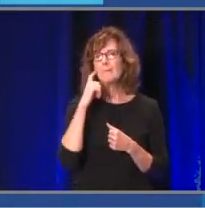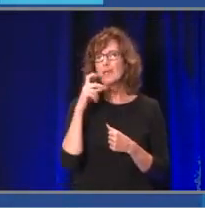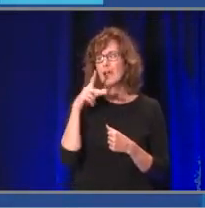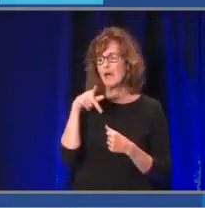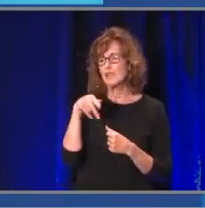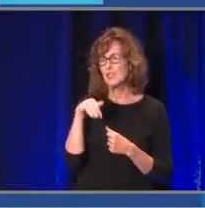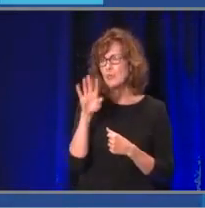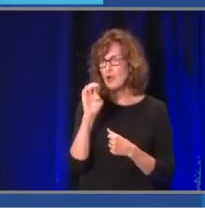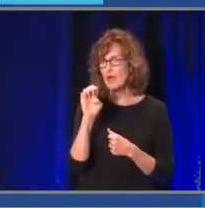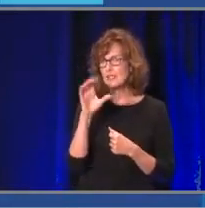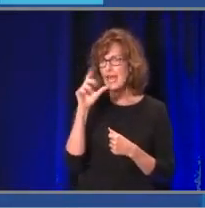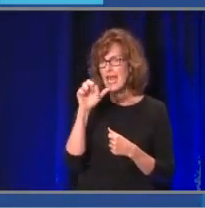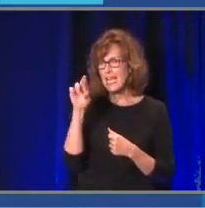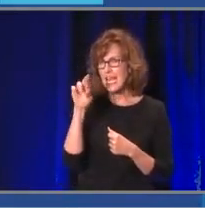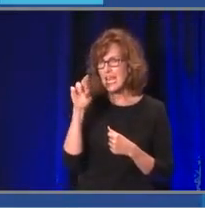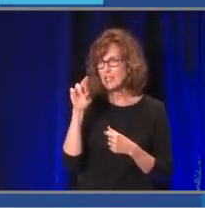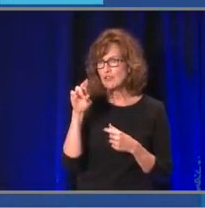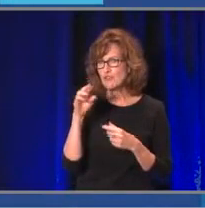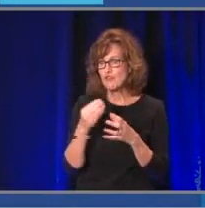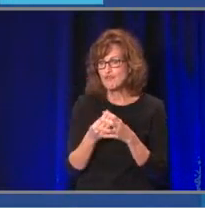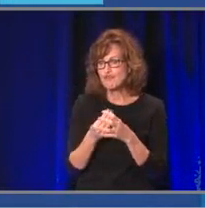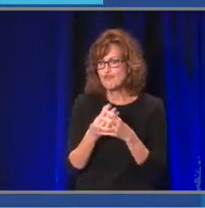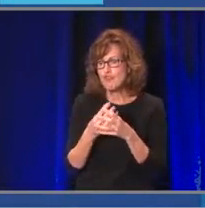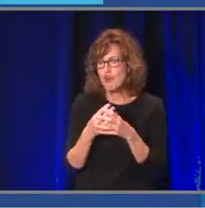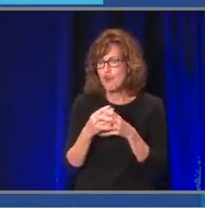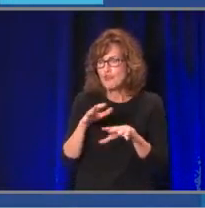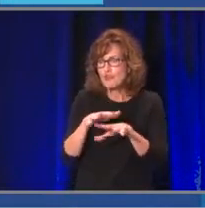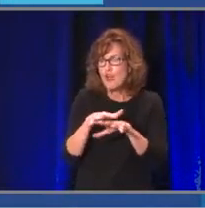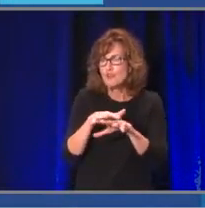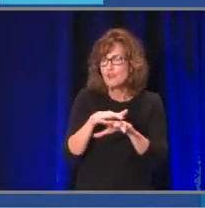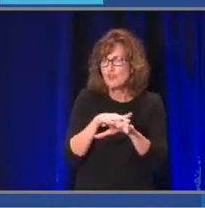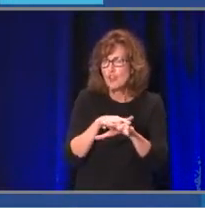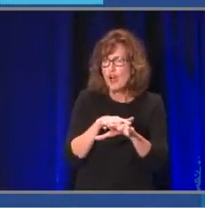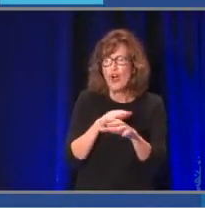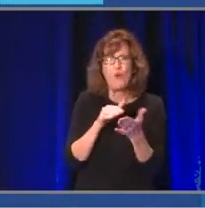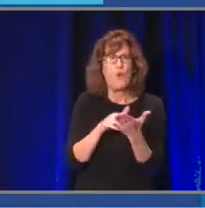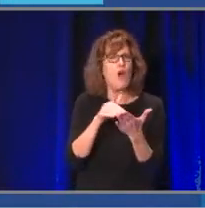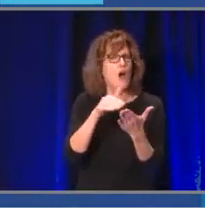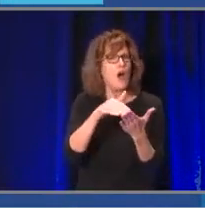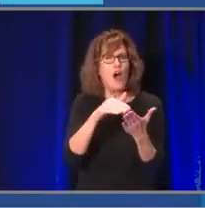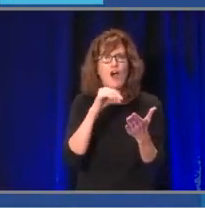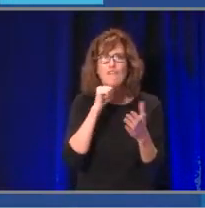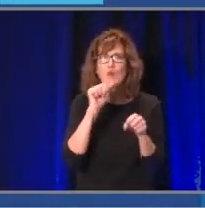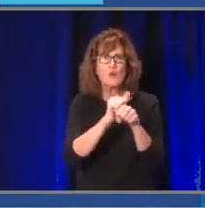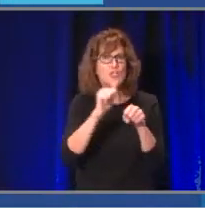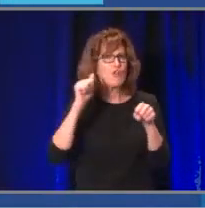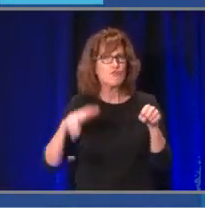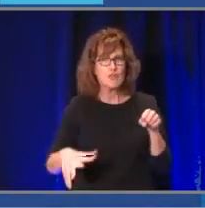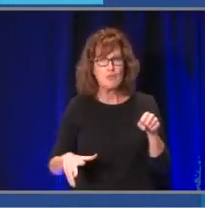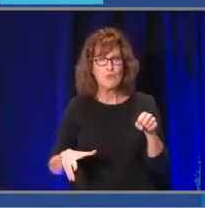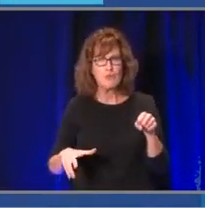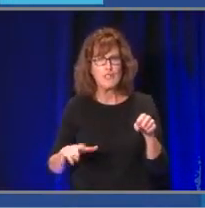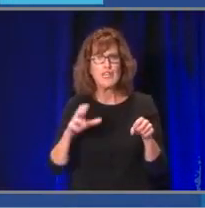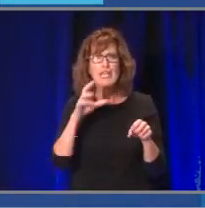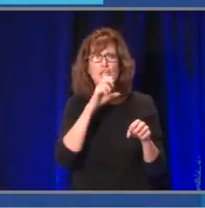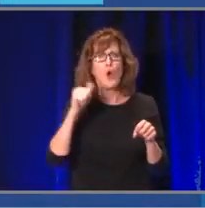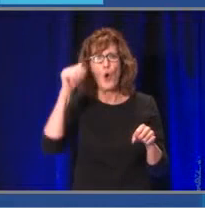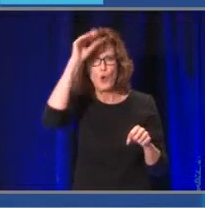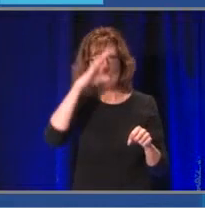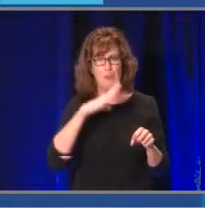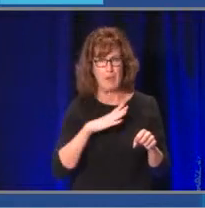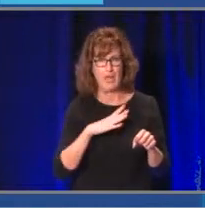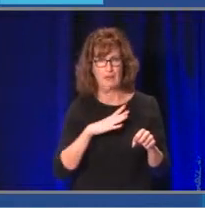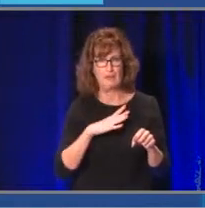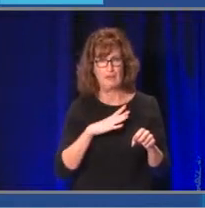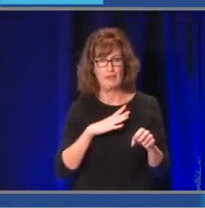cancer, prostate removal in older men is often not recommended? Do the new surgical options change those